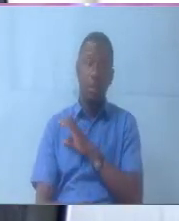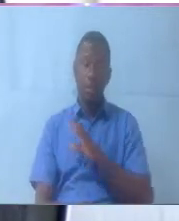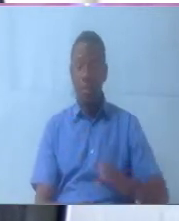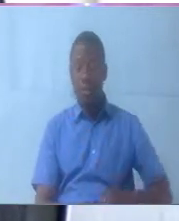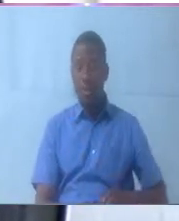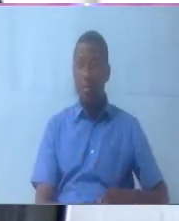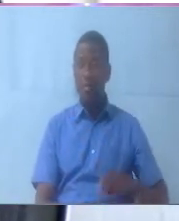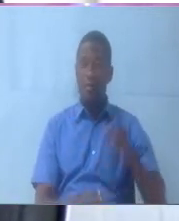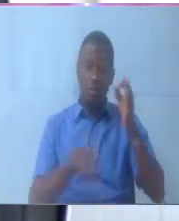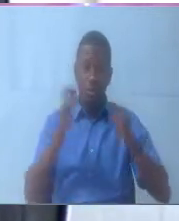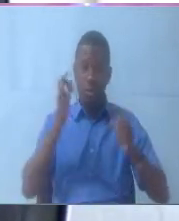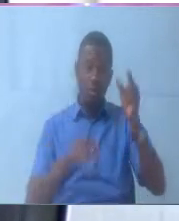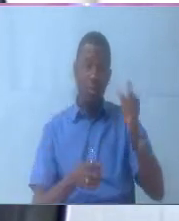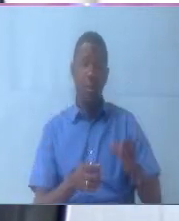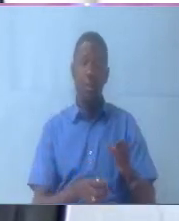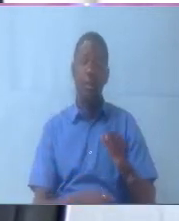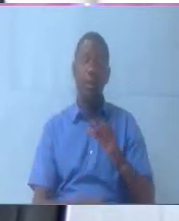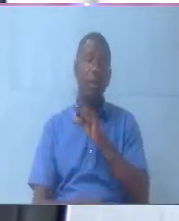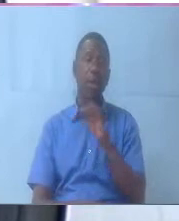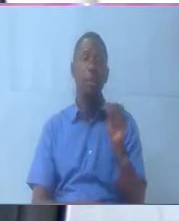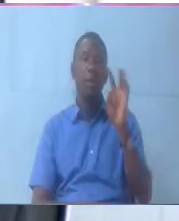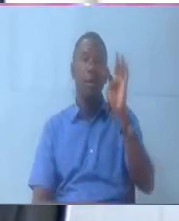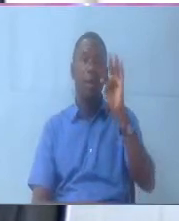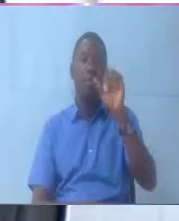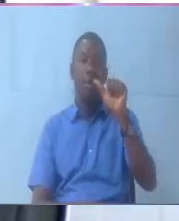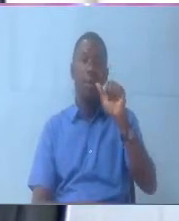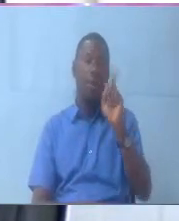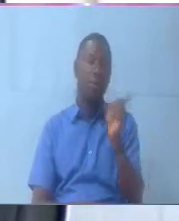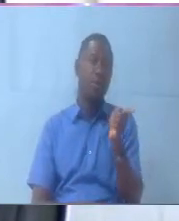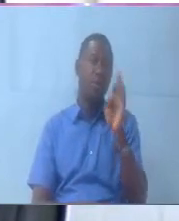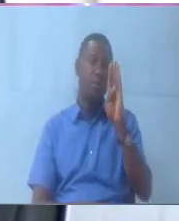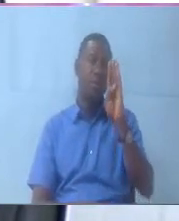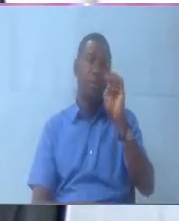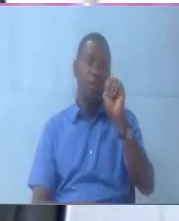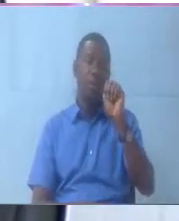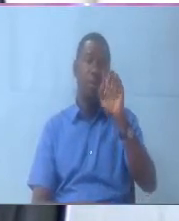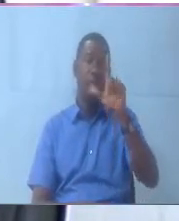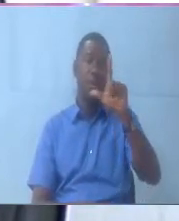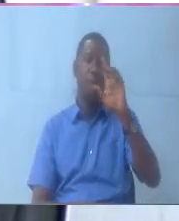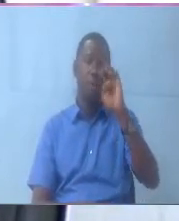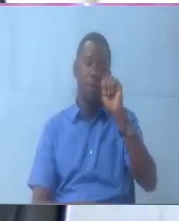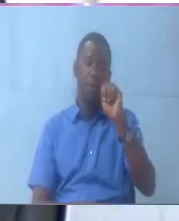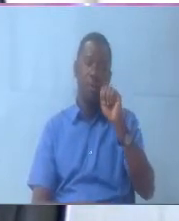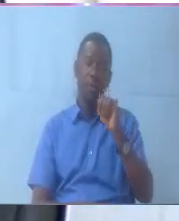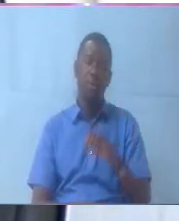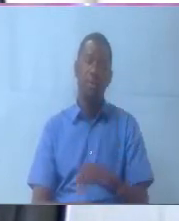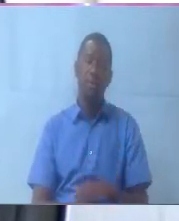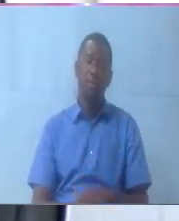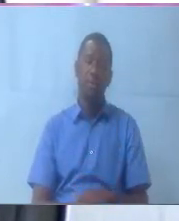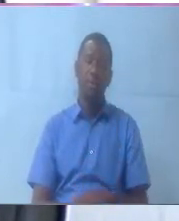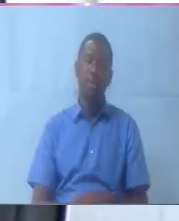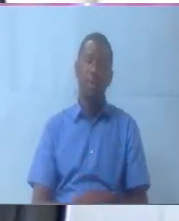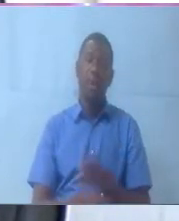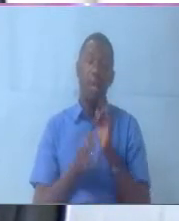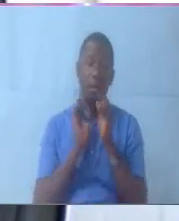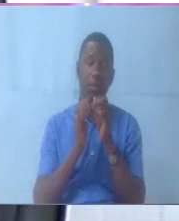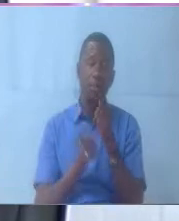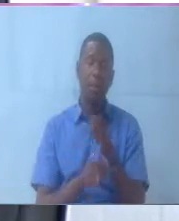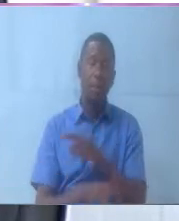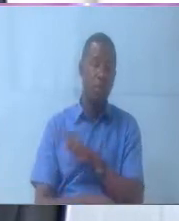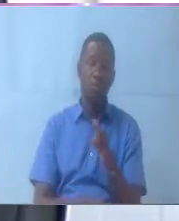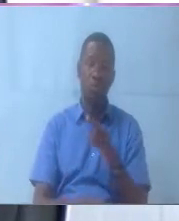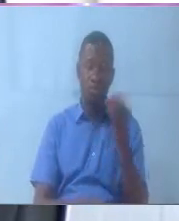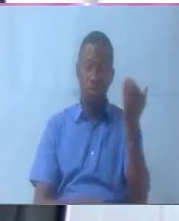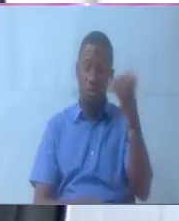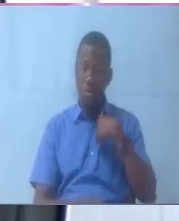Fakbele, the then Chief Justice Fakbele, Chief Justice yala ka fome Justice Fakbenle told him that they should not come and